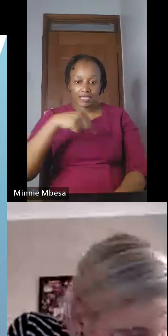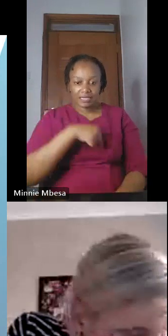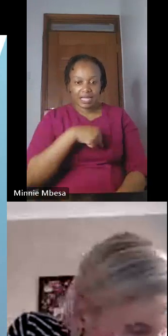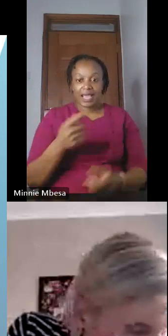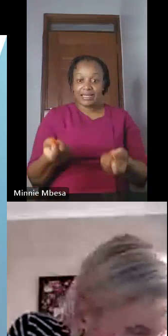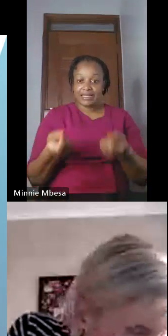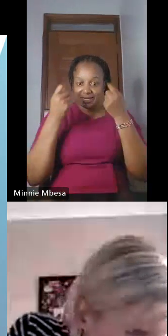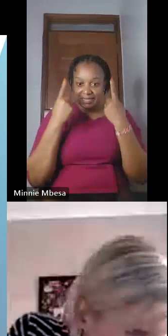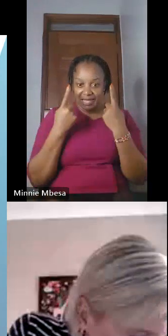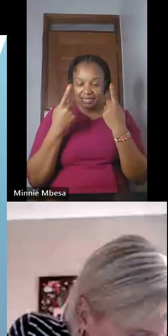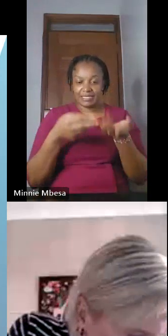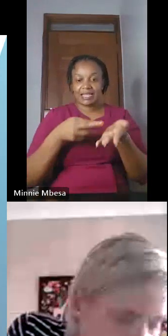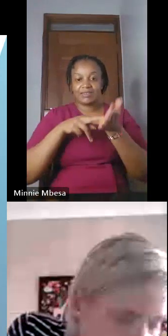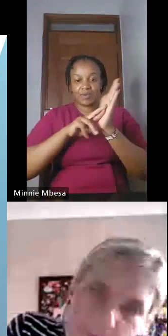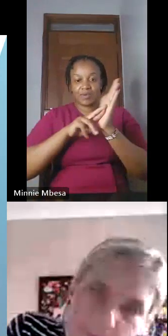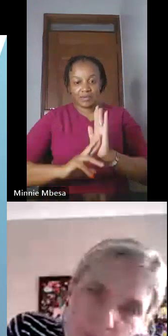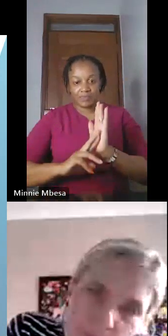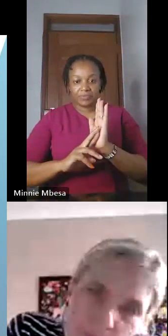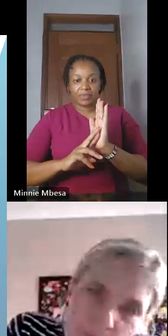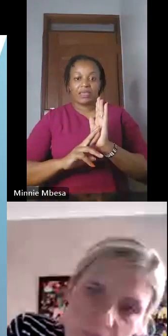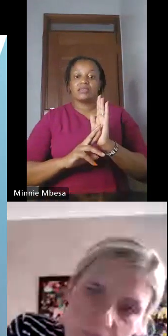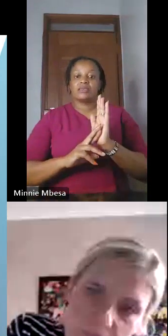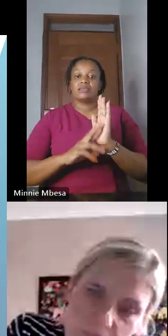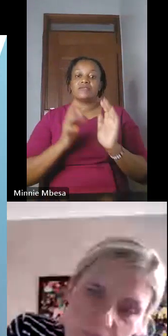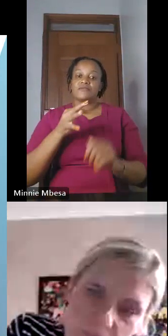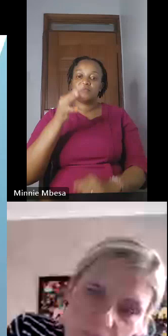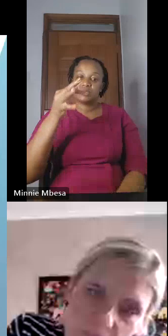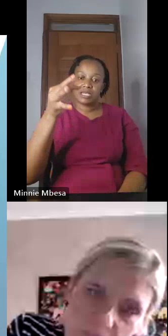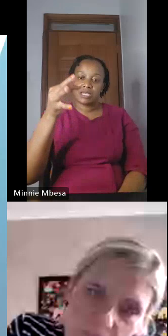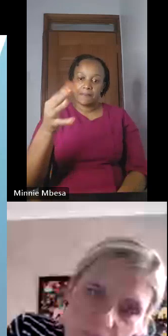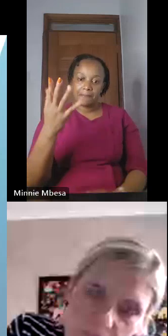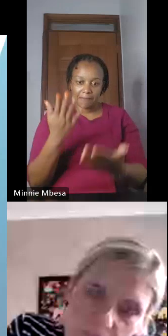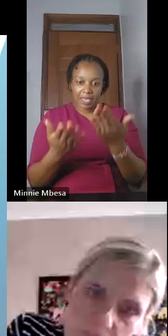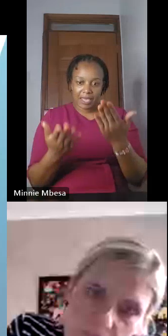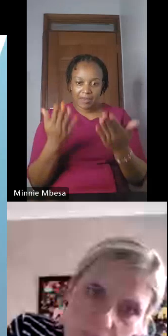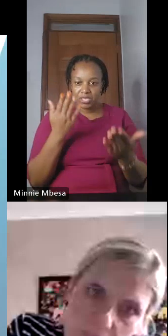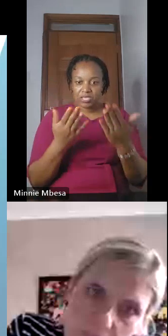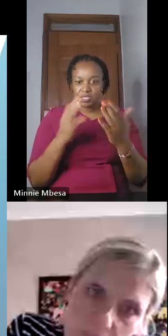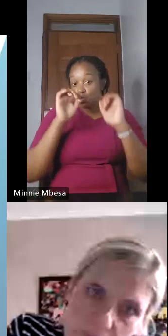in future, maybe you could try